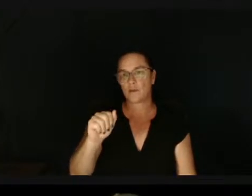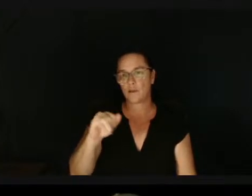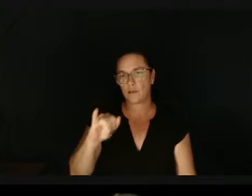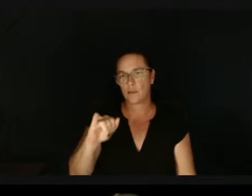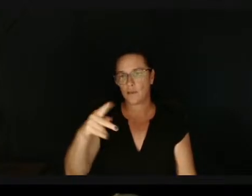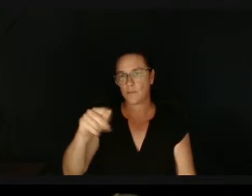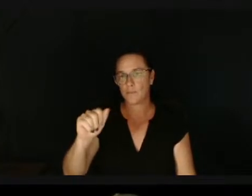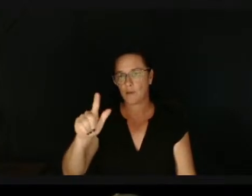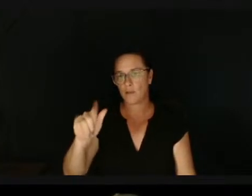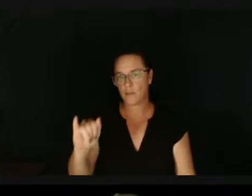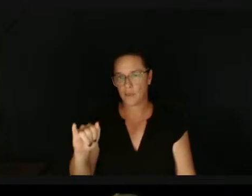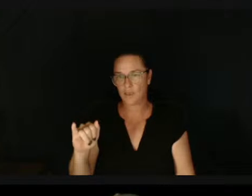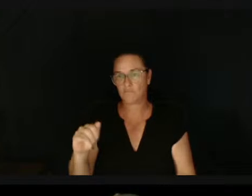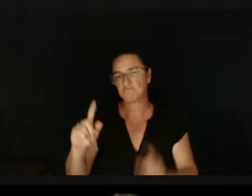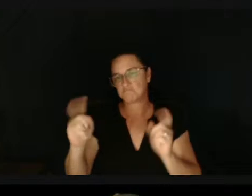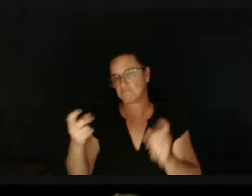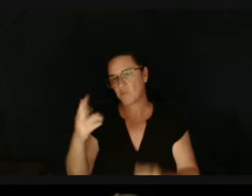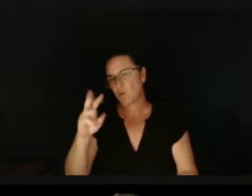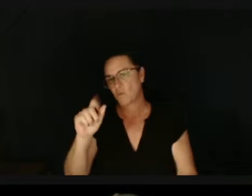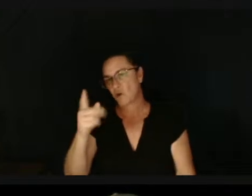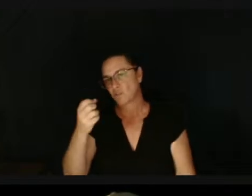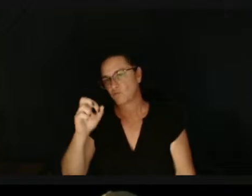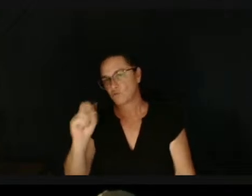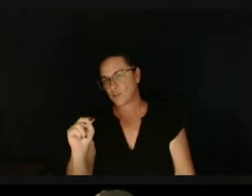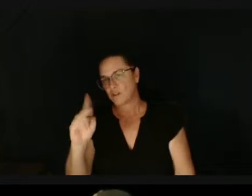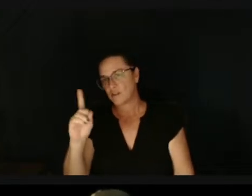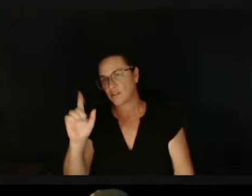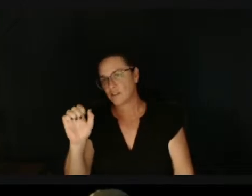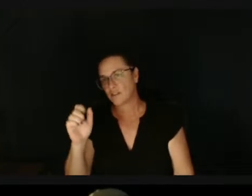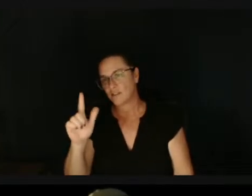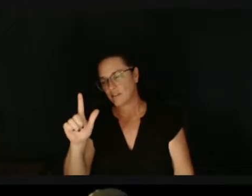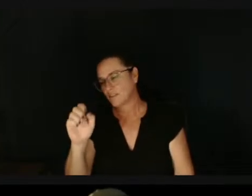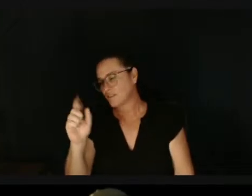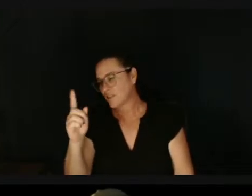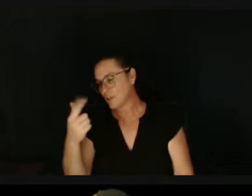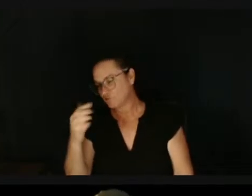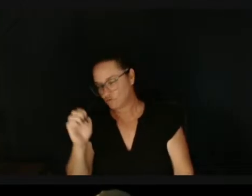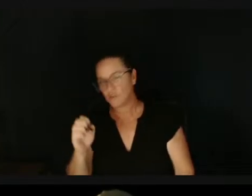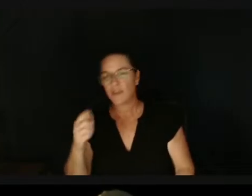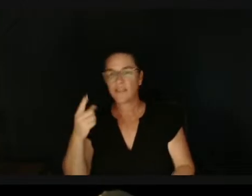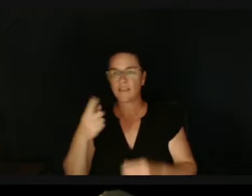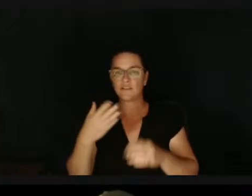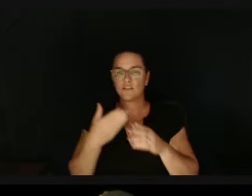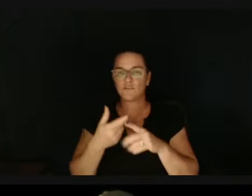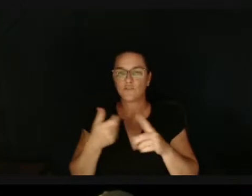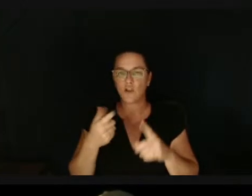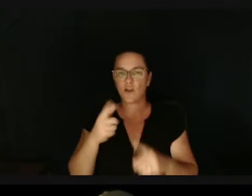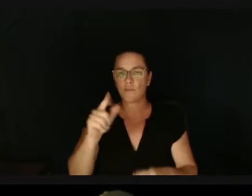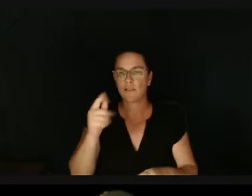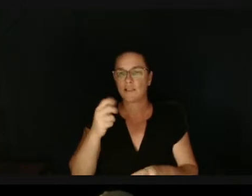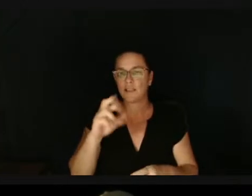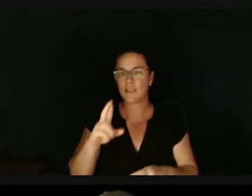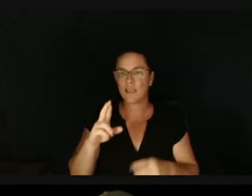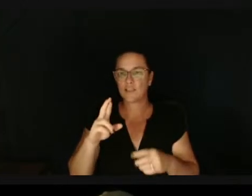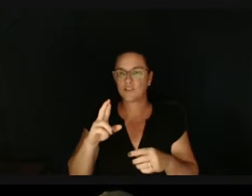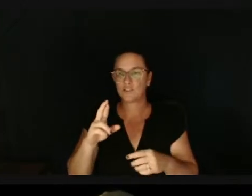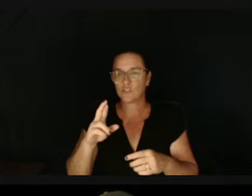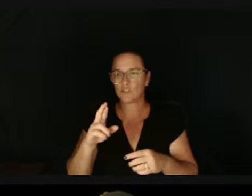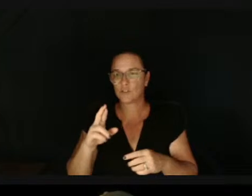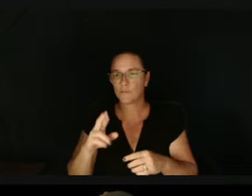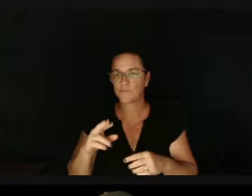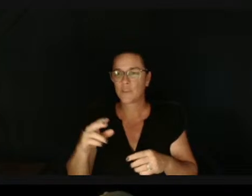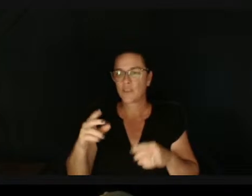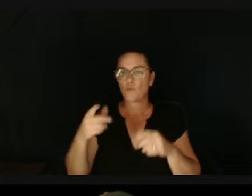This view, captured through a laser rangefinder device, the geologists were using to measure lava fountain